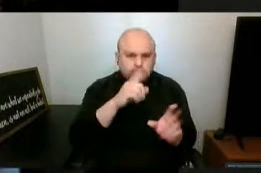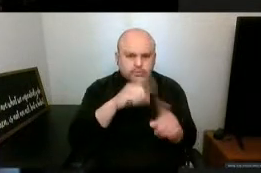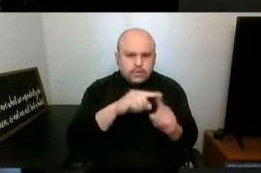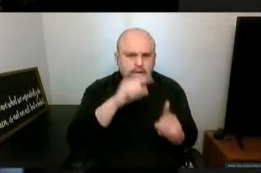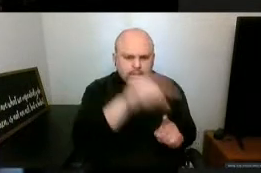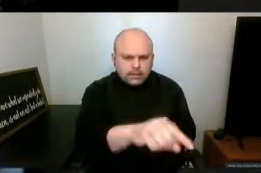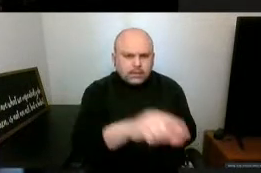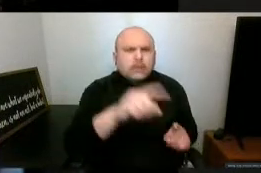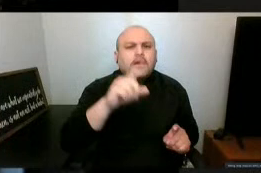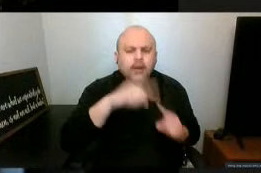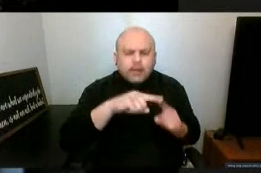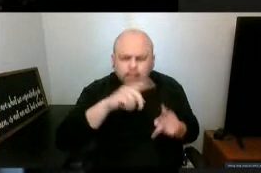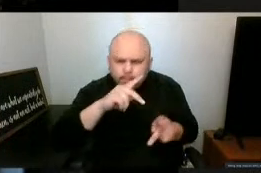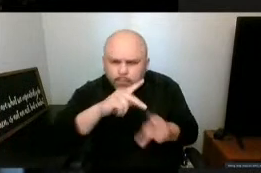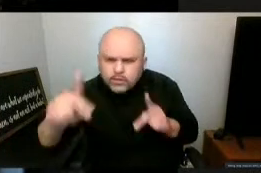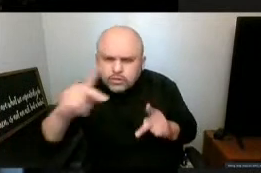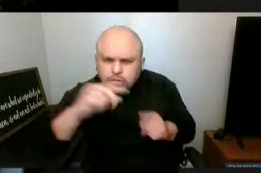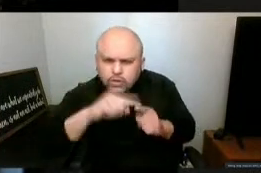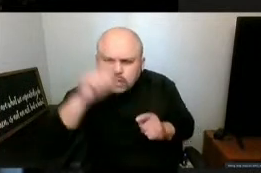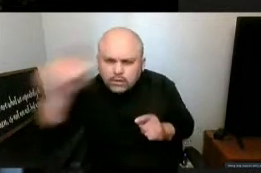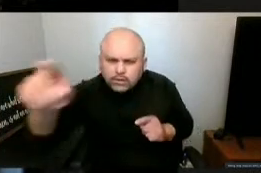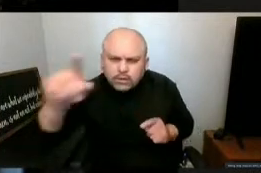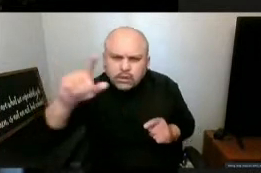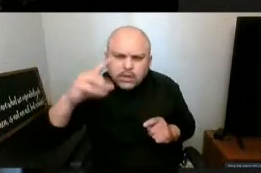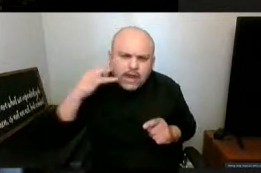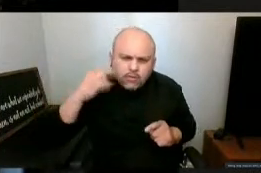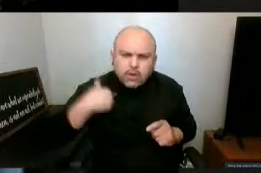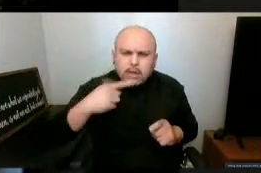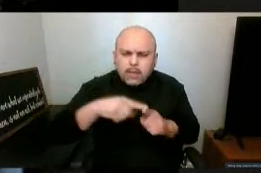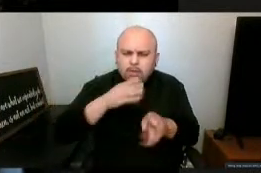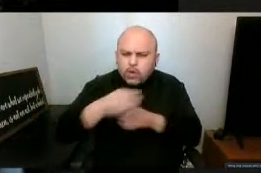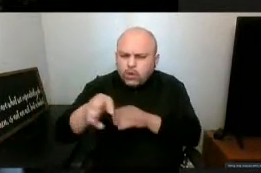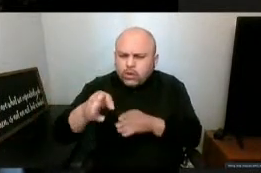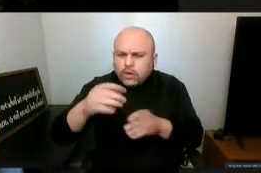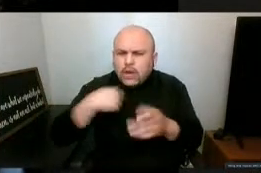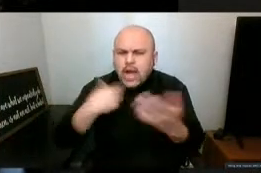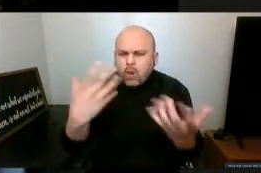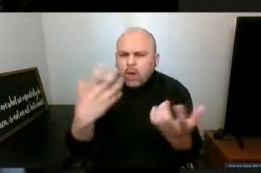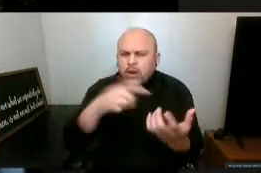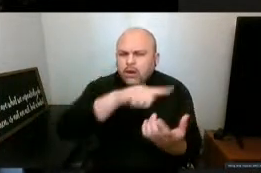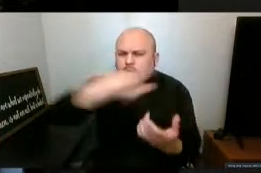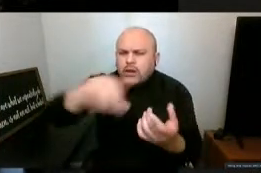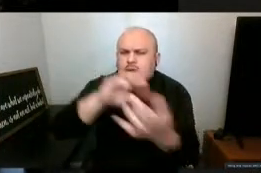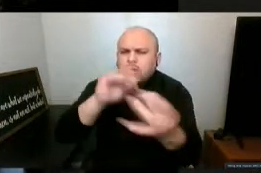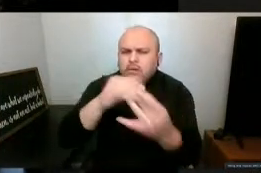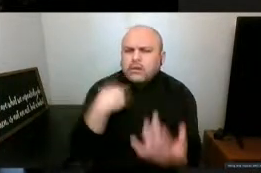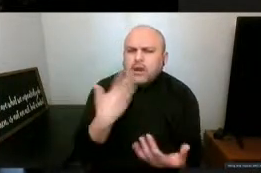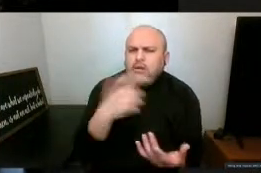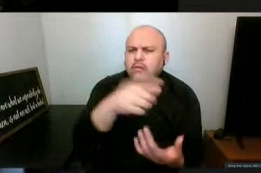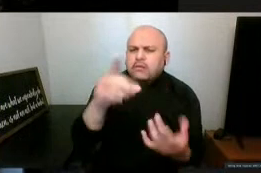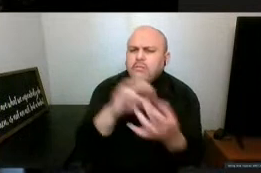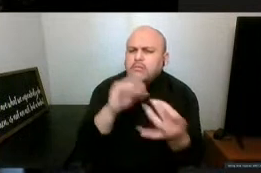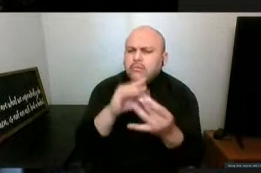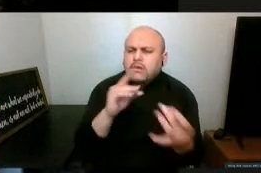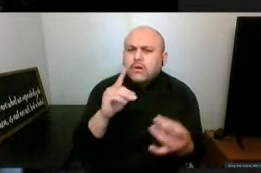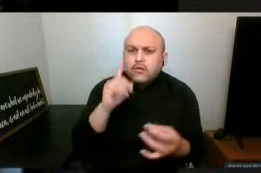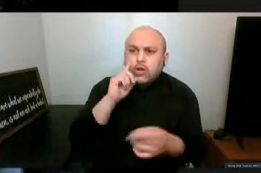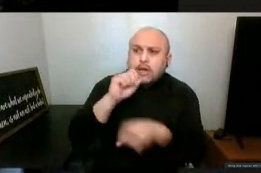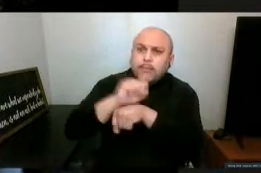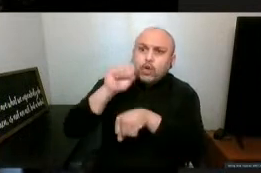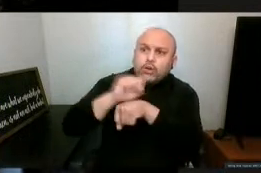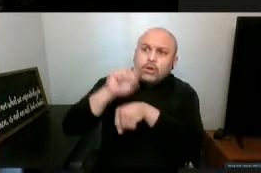career. And I guess I was just wanting any of the speakers to comment on employment as a